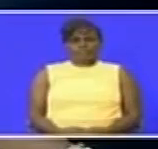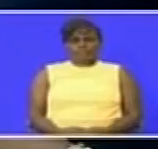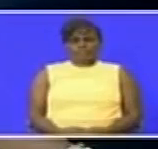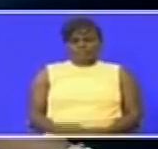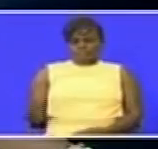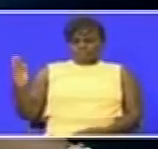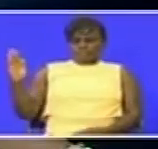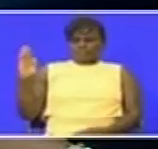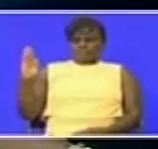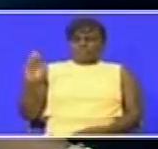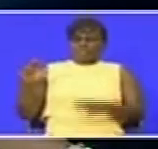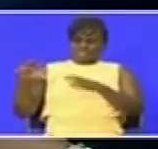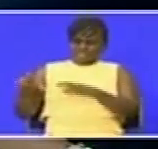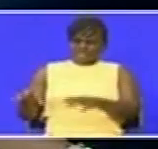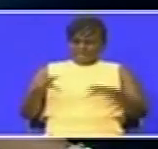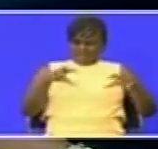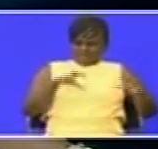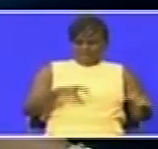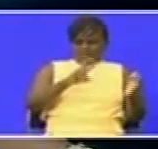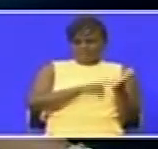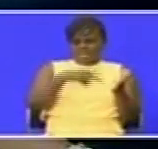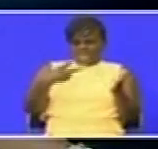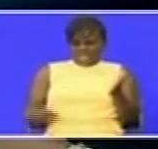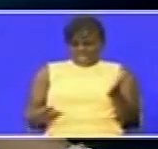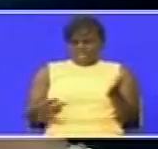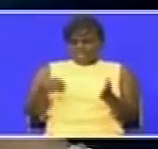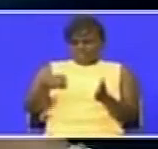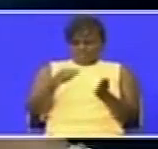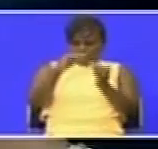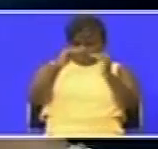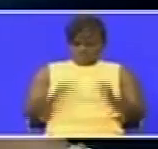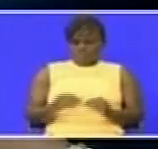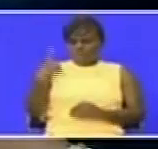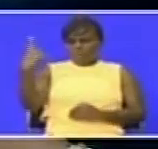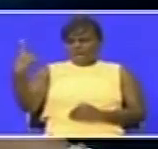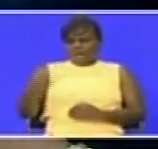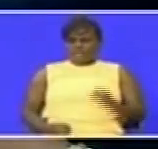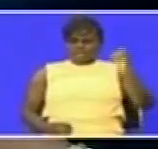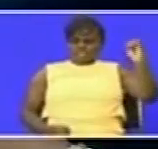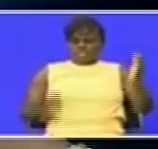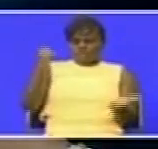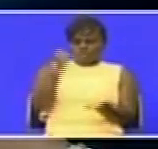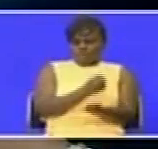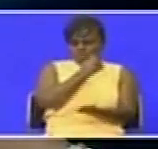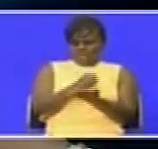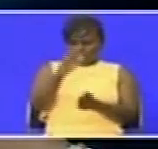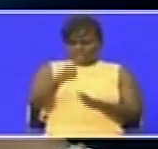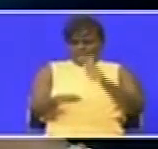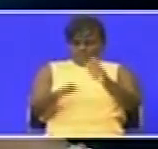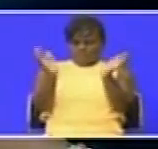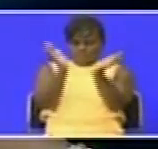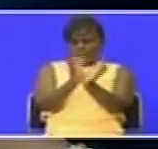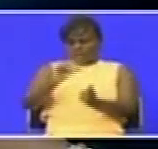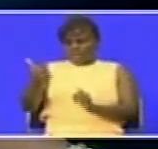Ulinzi FC suffered their first league defeat of the season after going down 1-0 to Posta Rangers at the Nyayo Stadium. In another